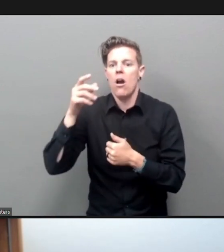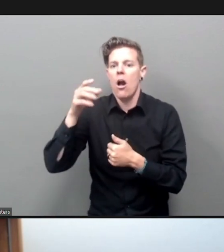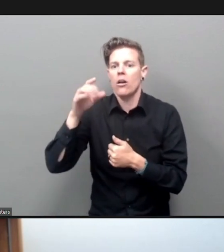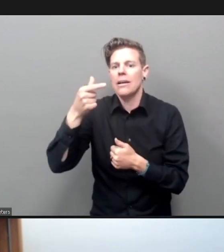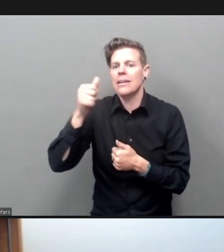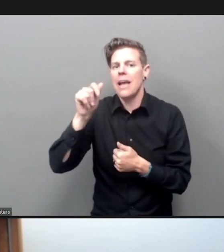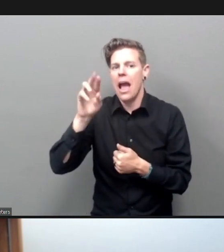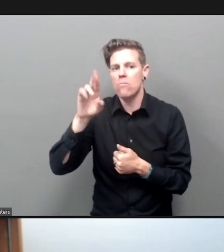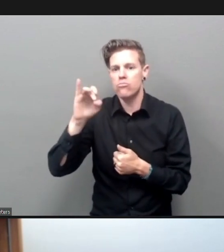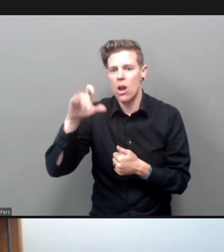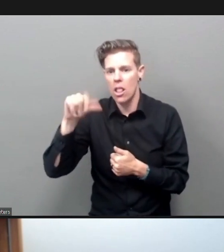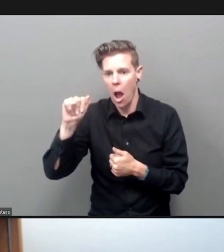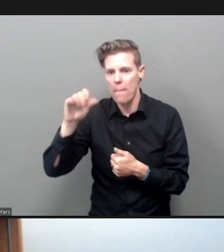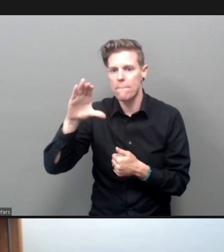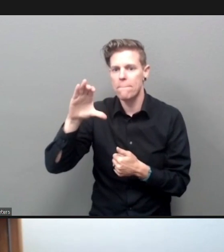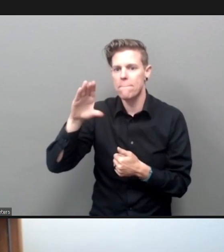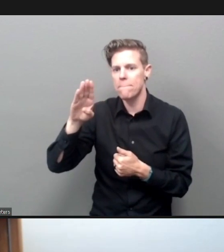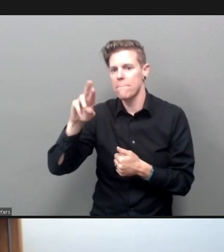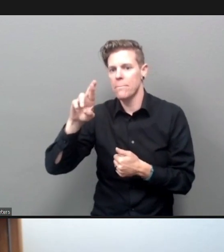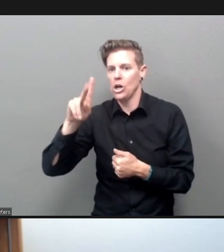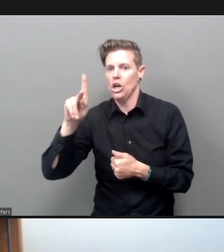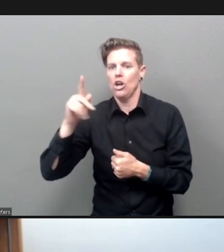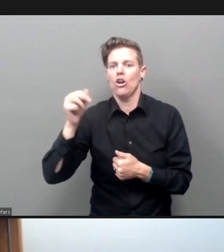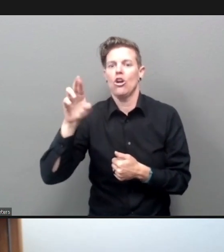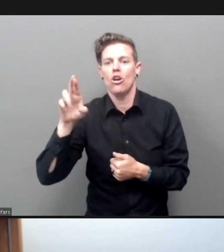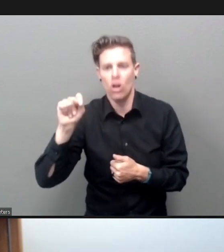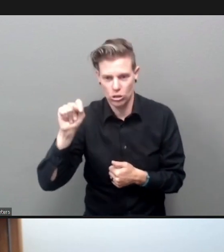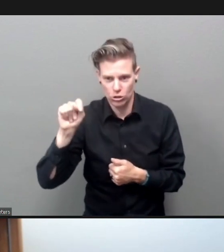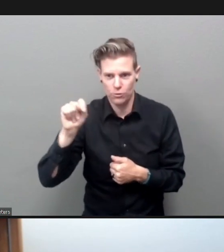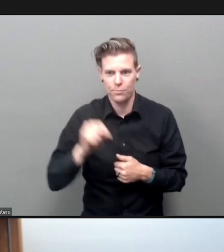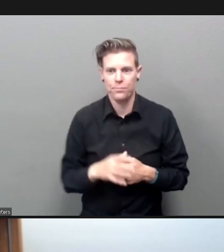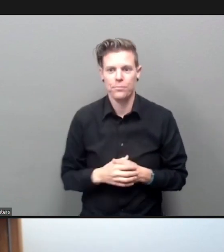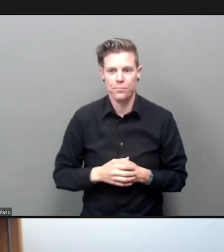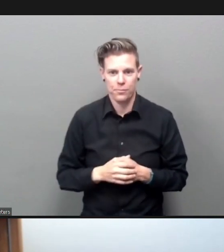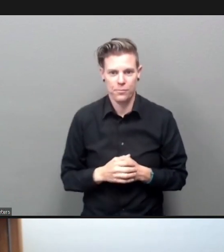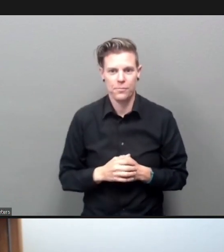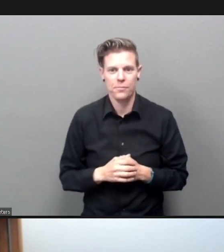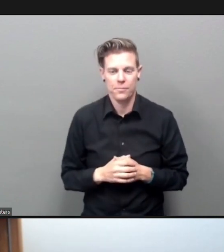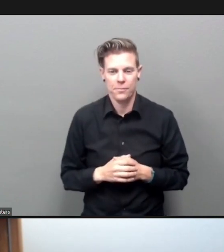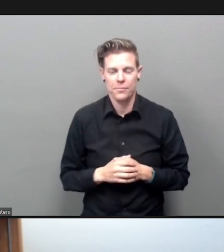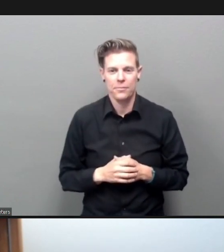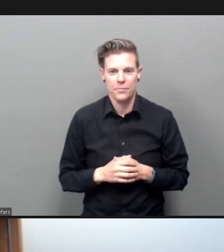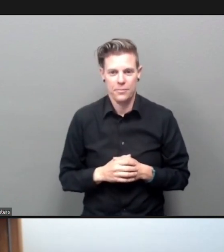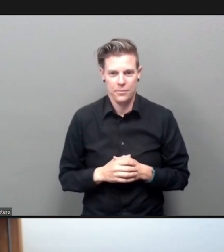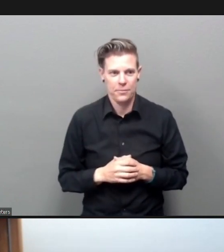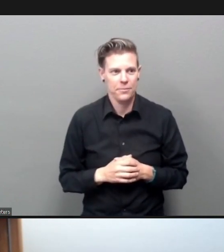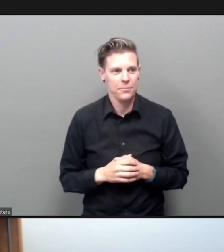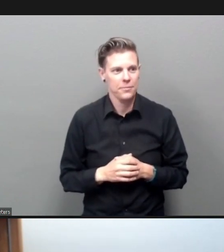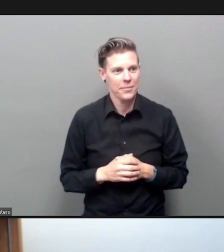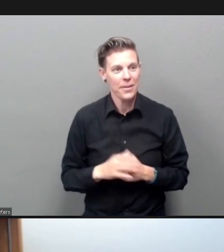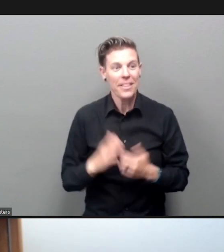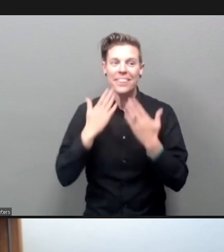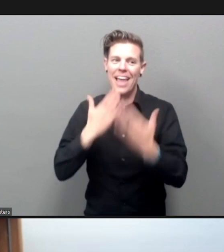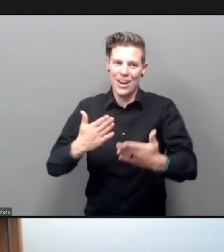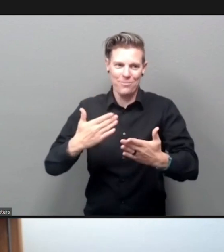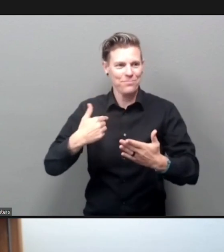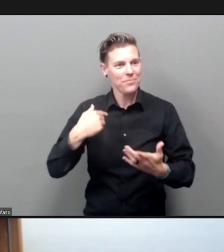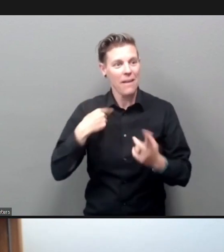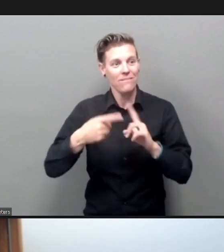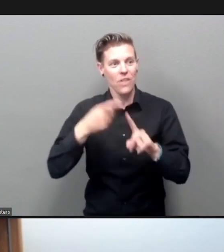you are unmuted. Okay, thanks for taking my question. Gabrielle Burkhart with KRQE